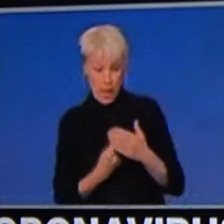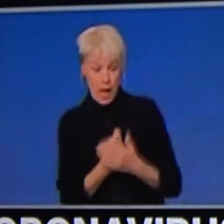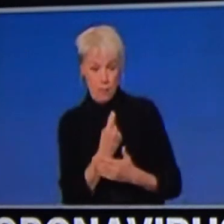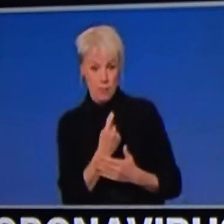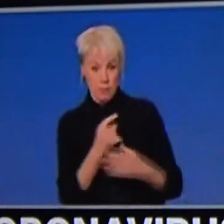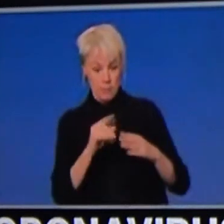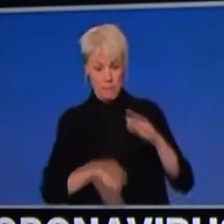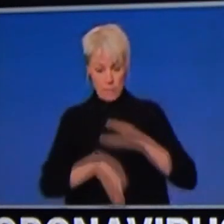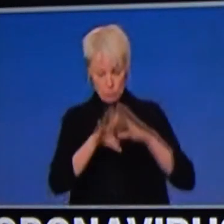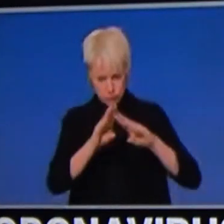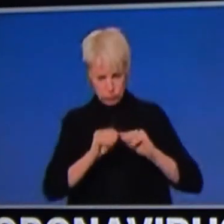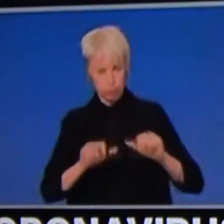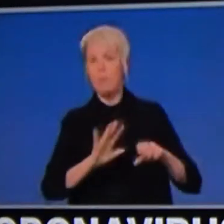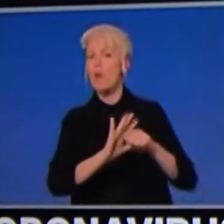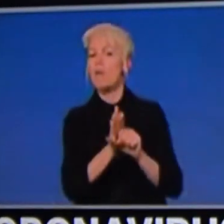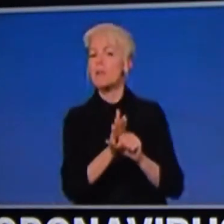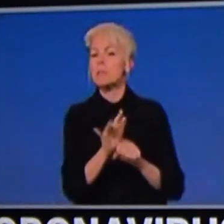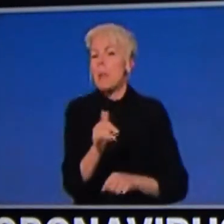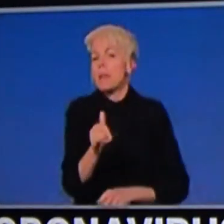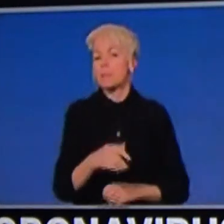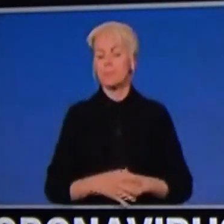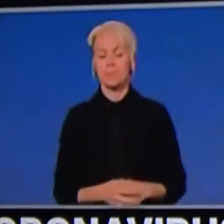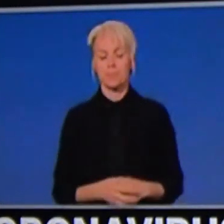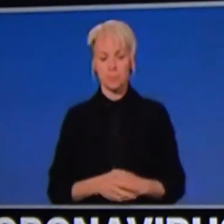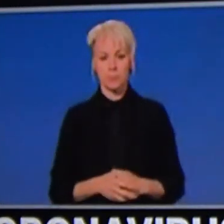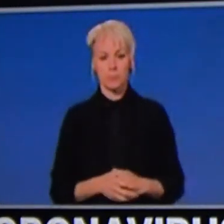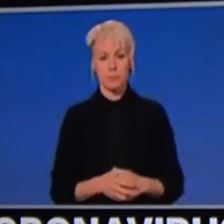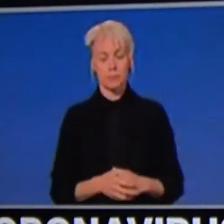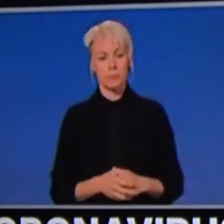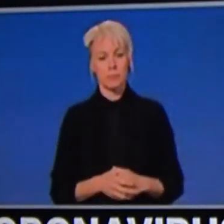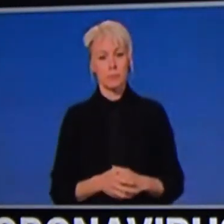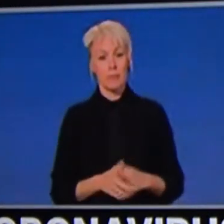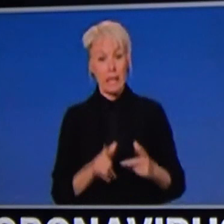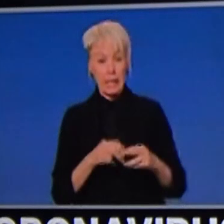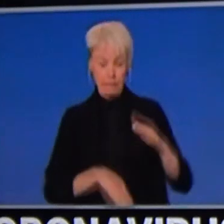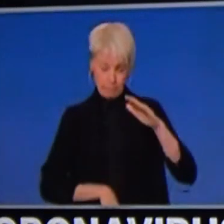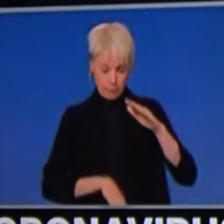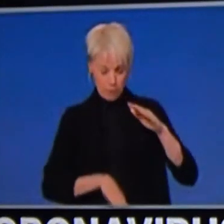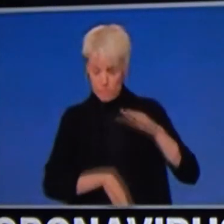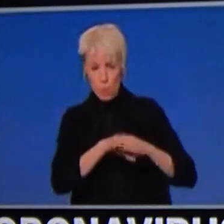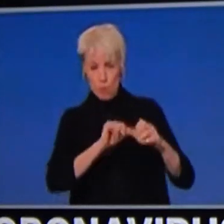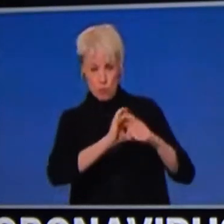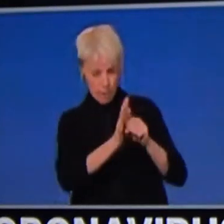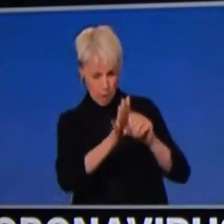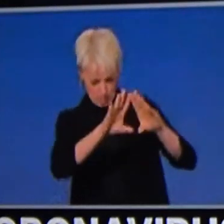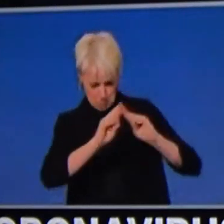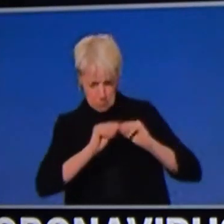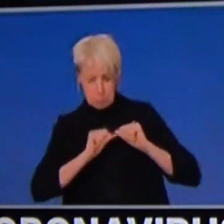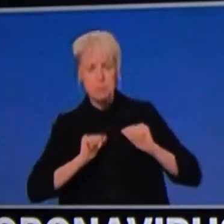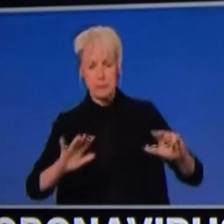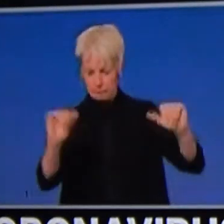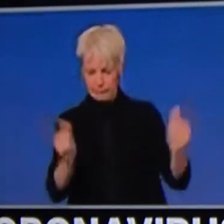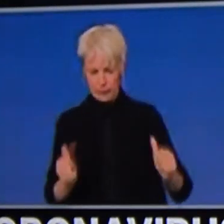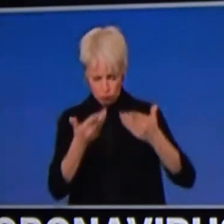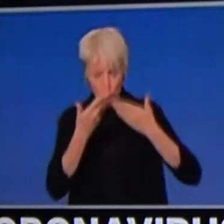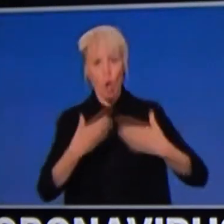the eradication pathway involves an approach which would see even more